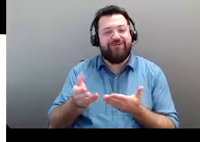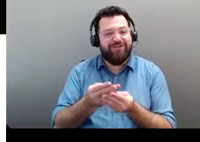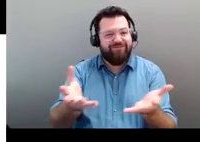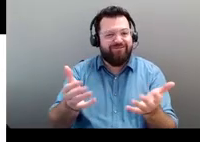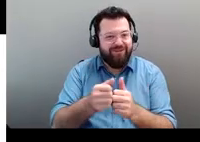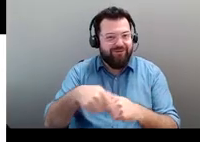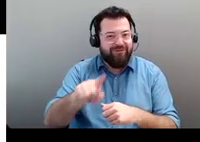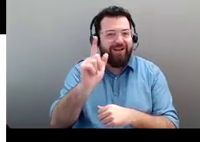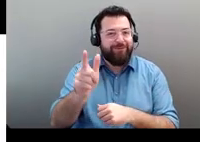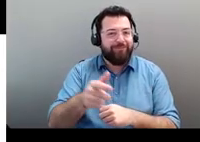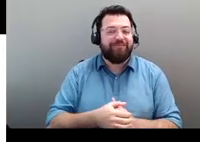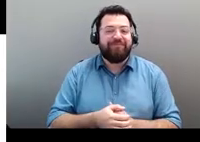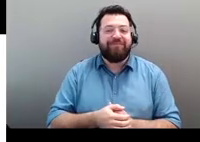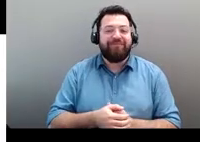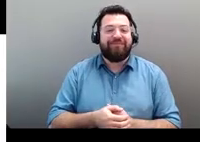his stuff a little later.